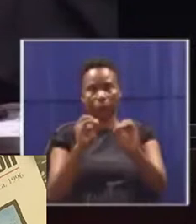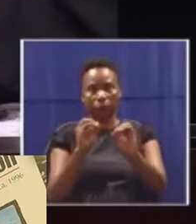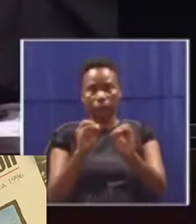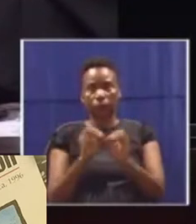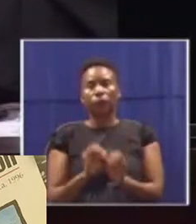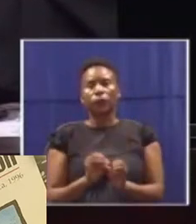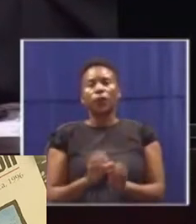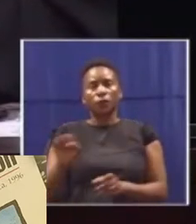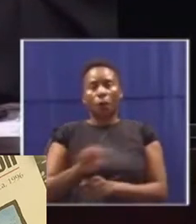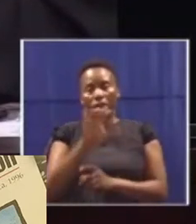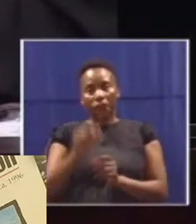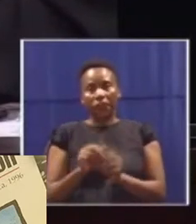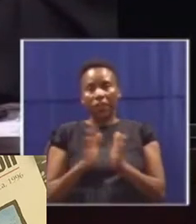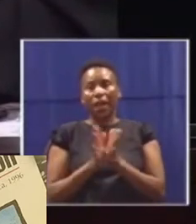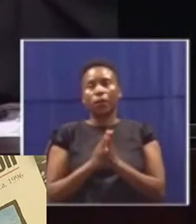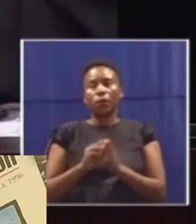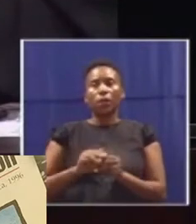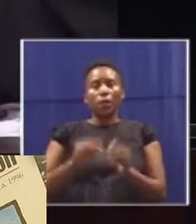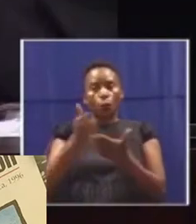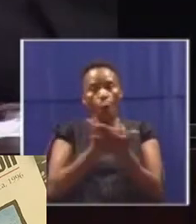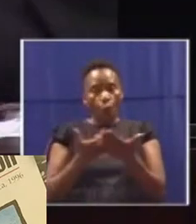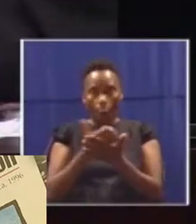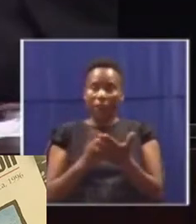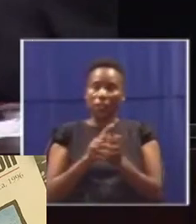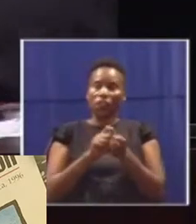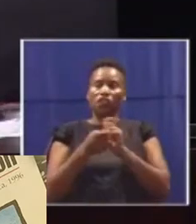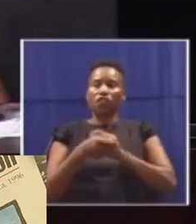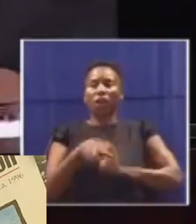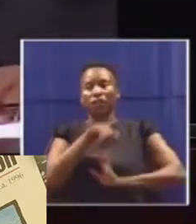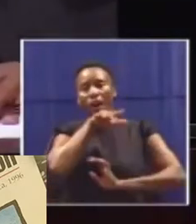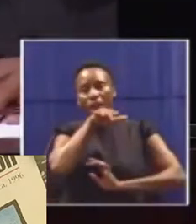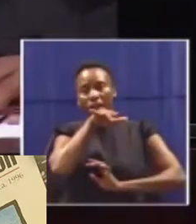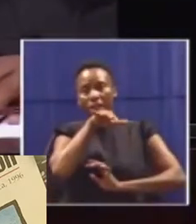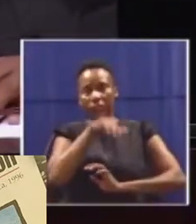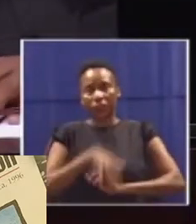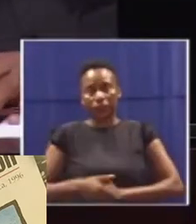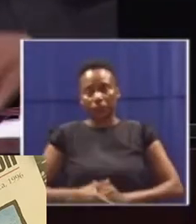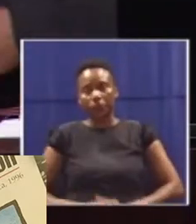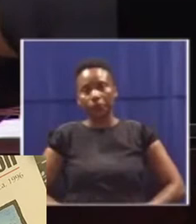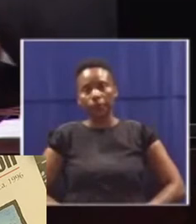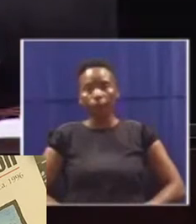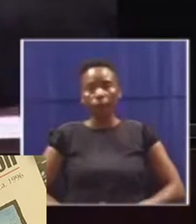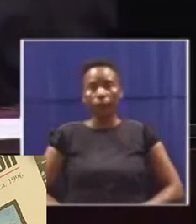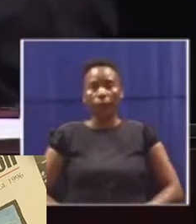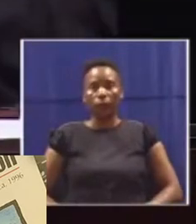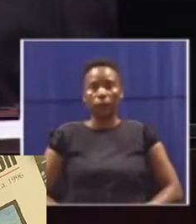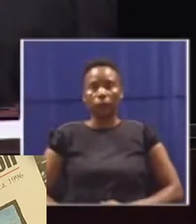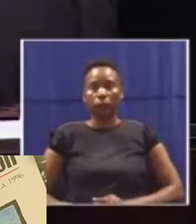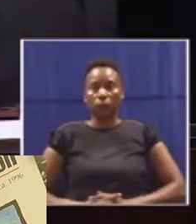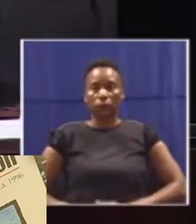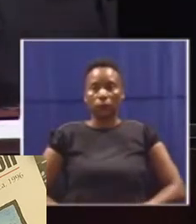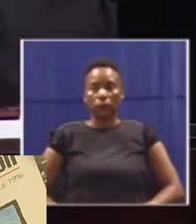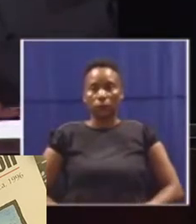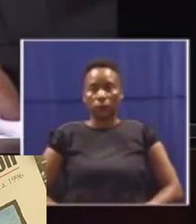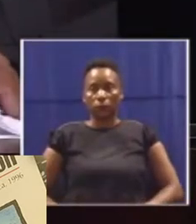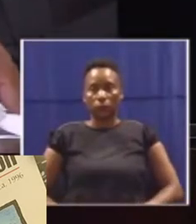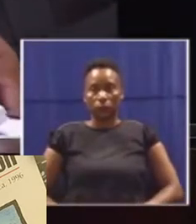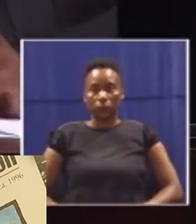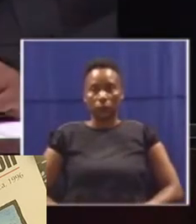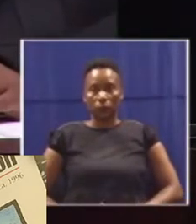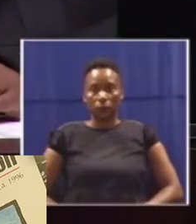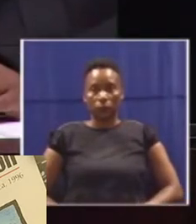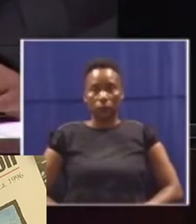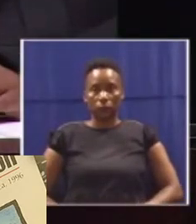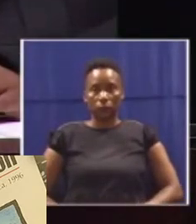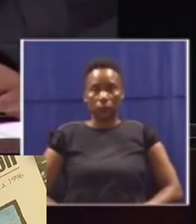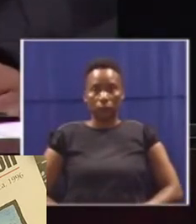kwynende ekonomie, 'n lewenskoste krisis weens van die swakste dienslewering in die wêreld, beerkragbedrog en korrupsie, hoë brandstof